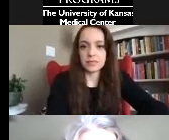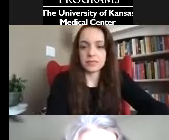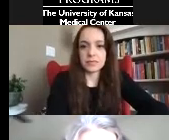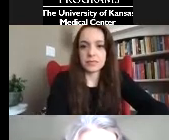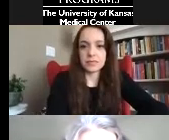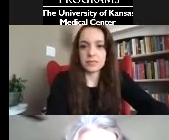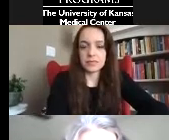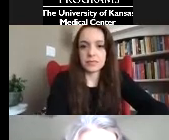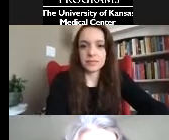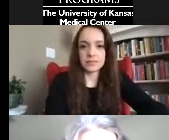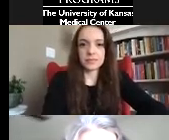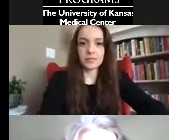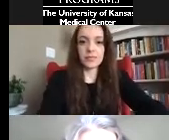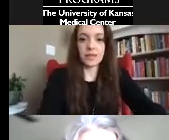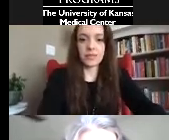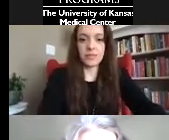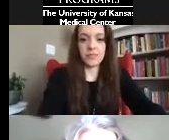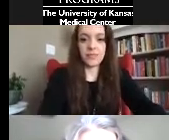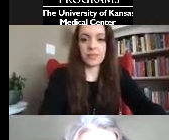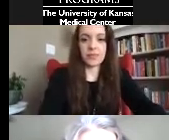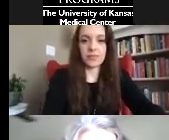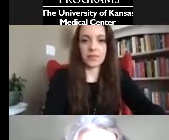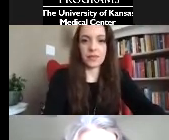the cancer hospital. Next slide.